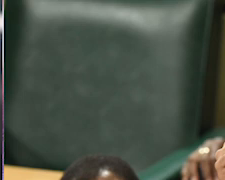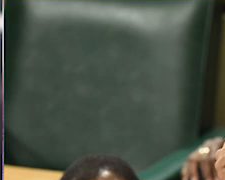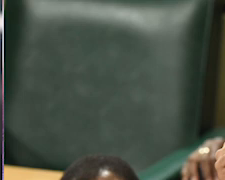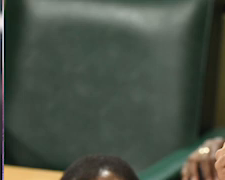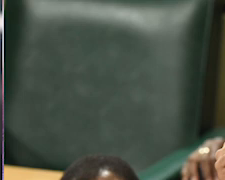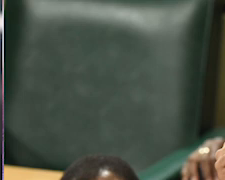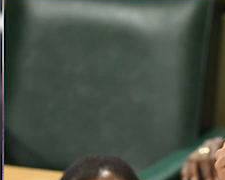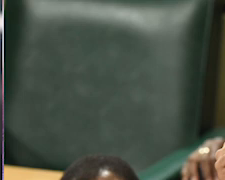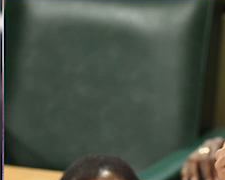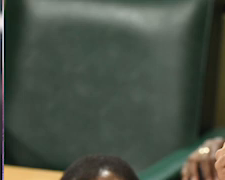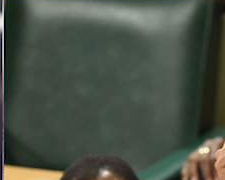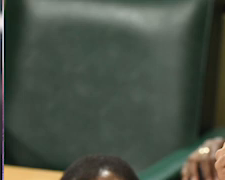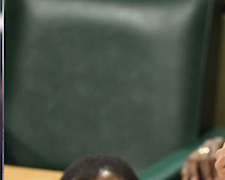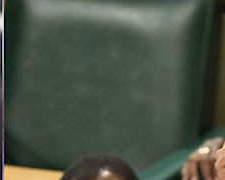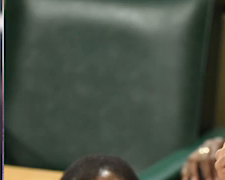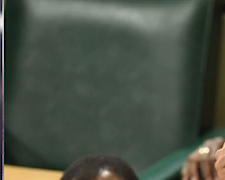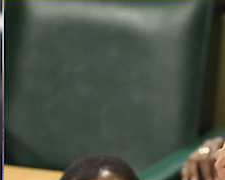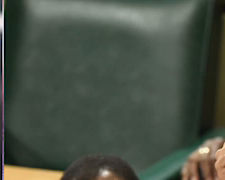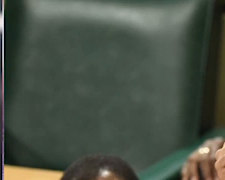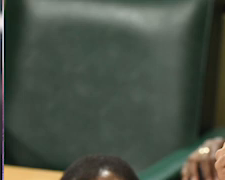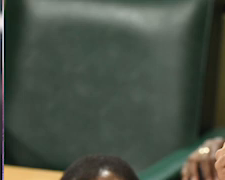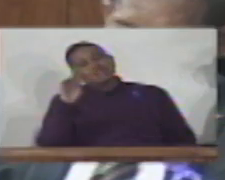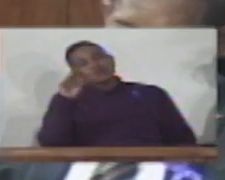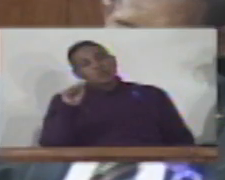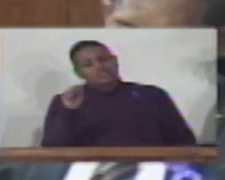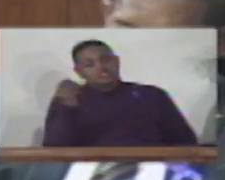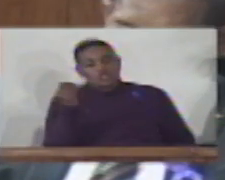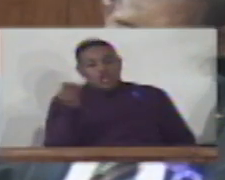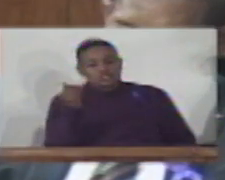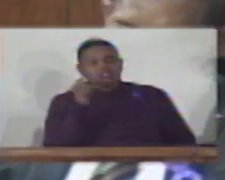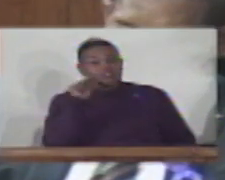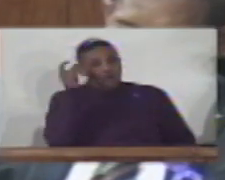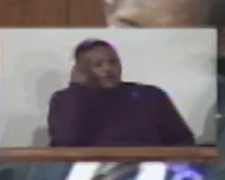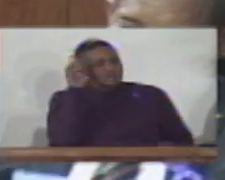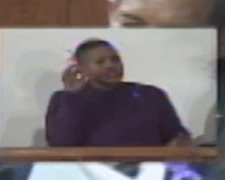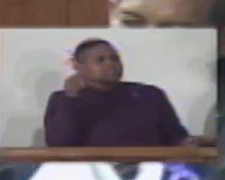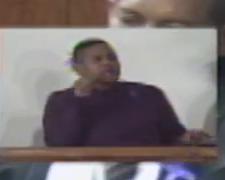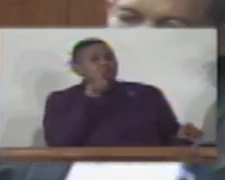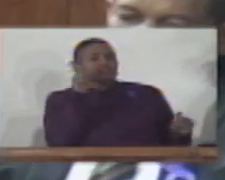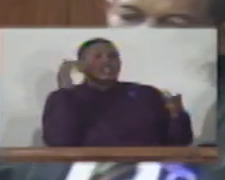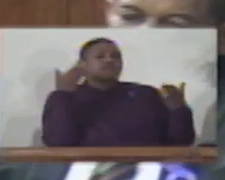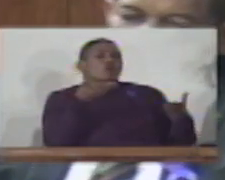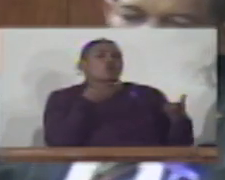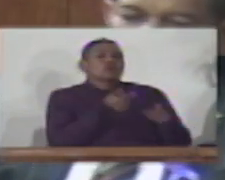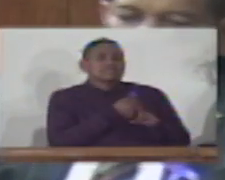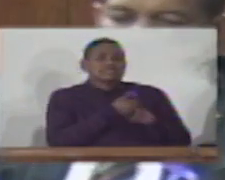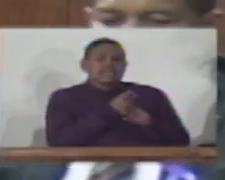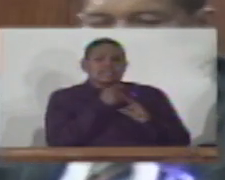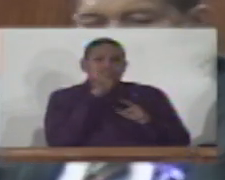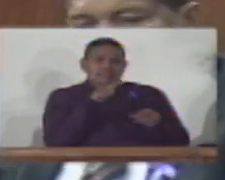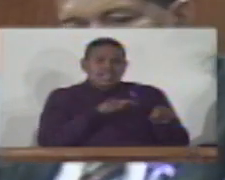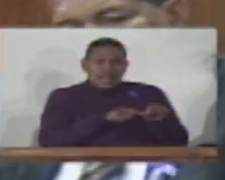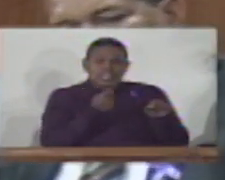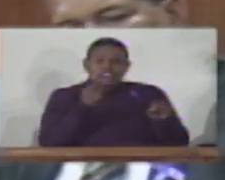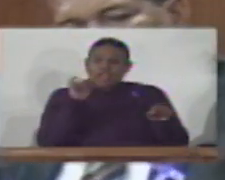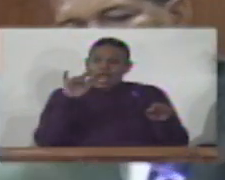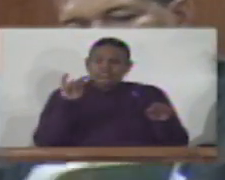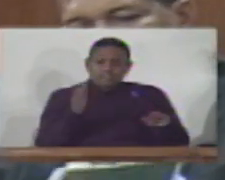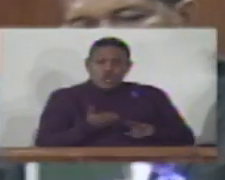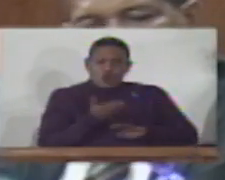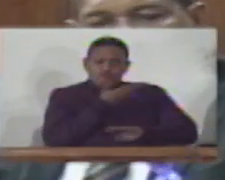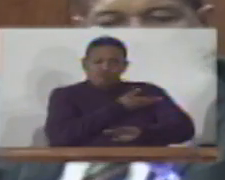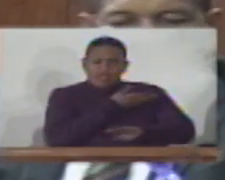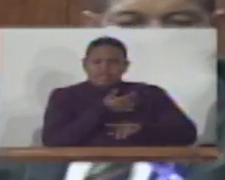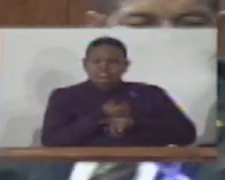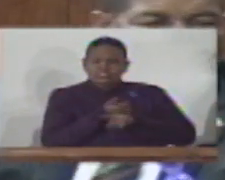national identification and registration bill is tabled. The government decided to focus on the initial ICT upgrade